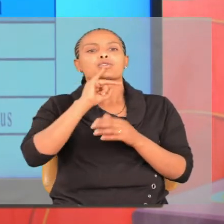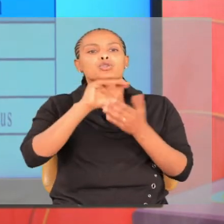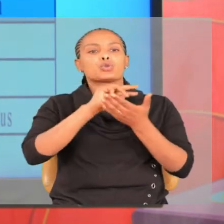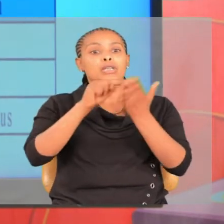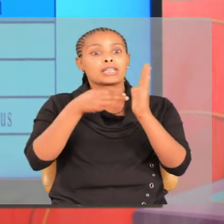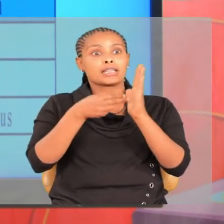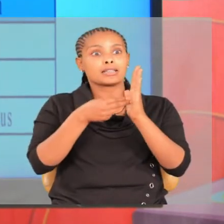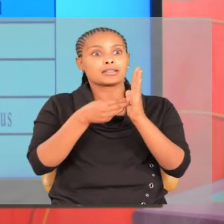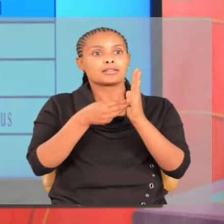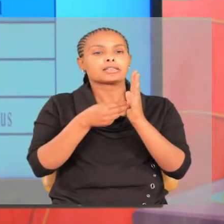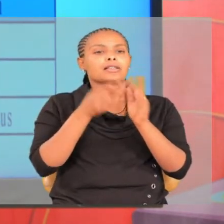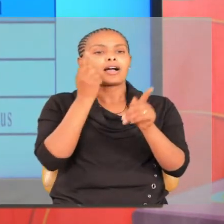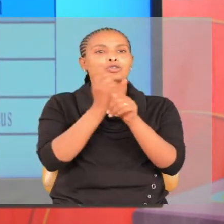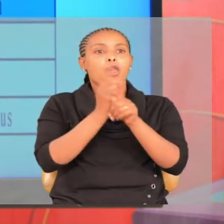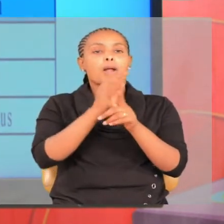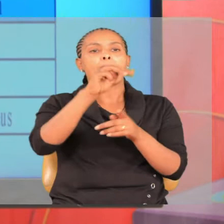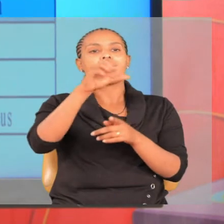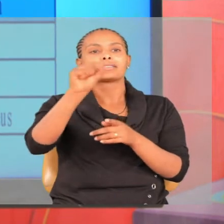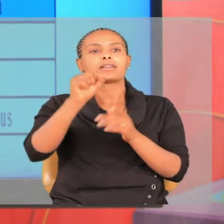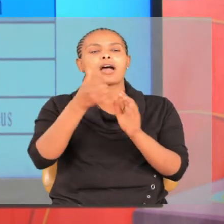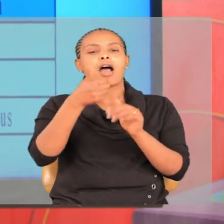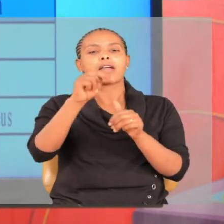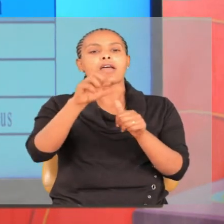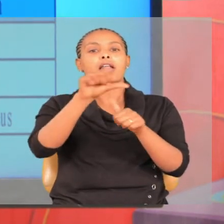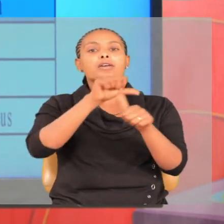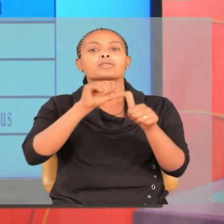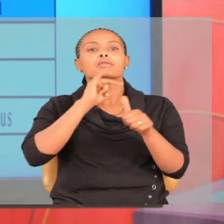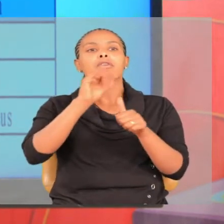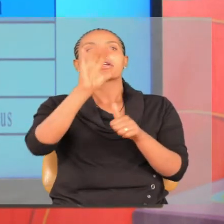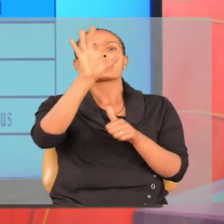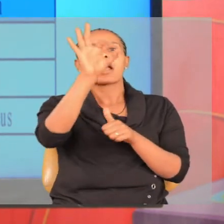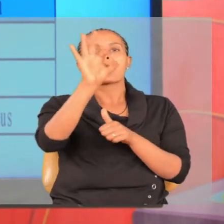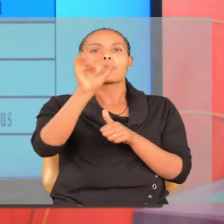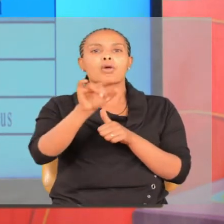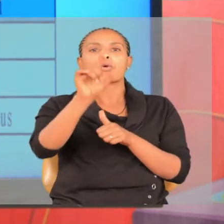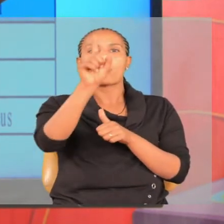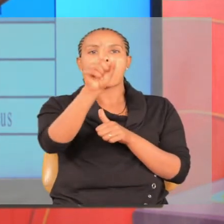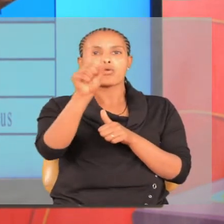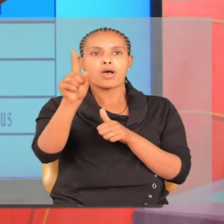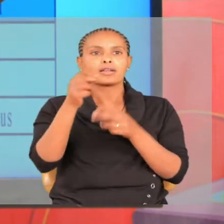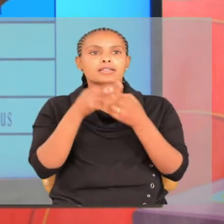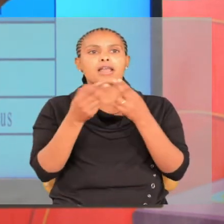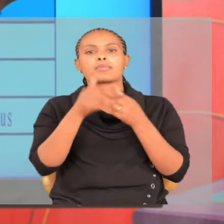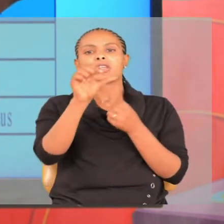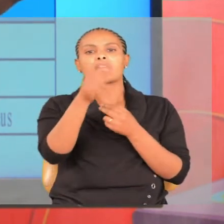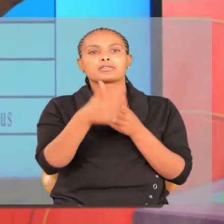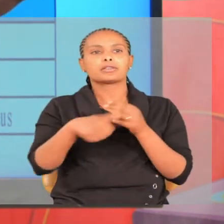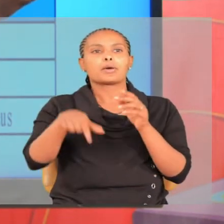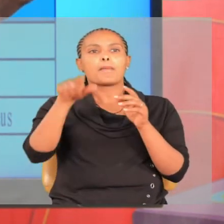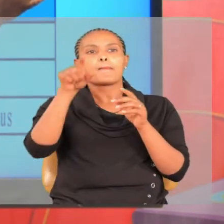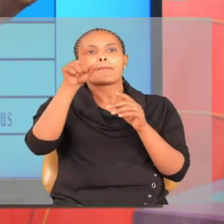unit. The actual mass of an electron is 9.11 times 10 raised to